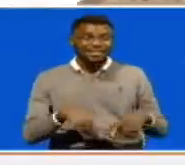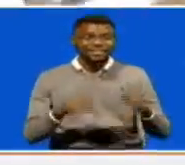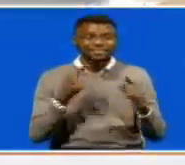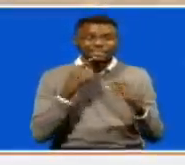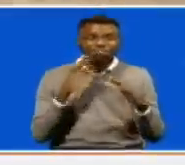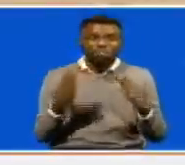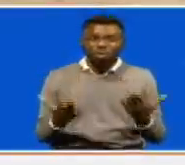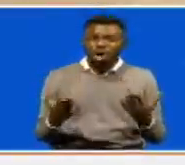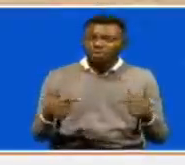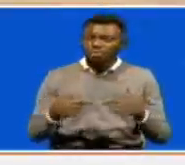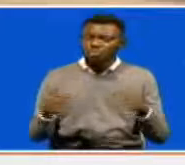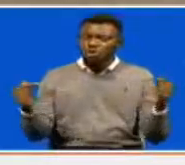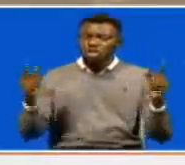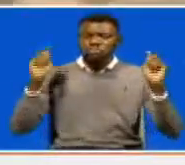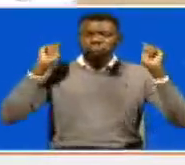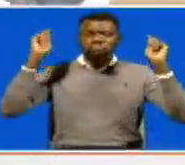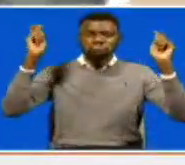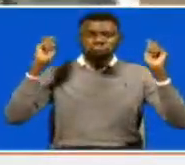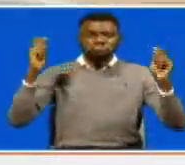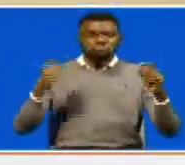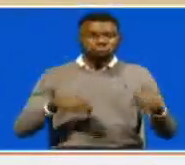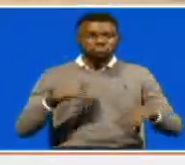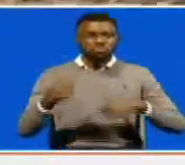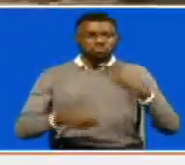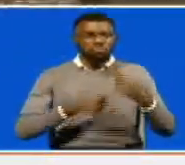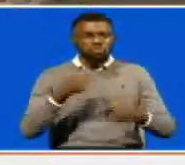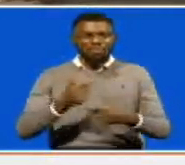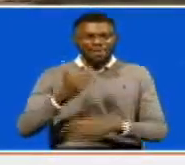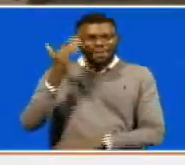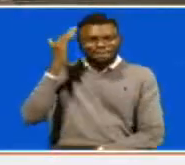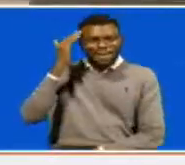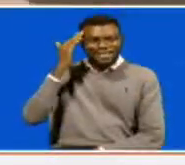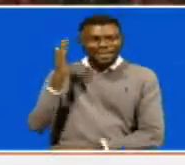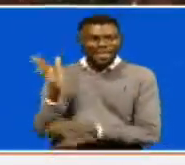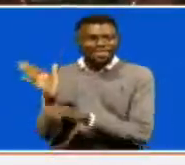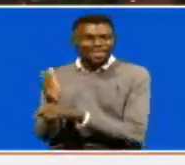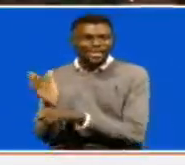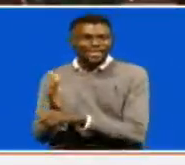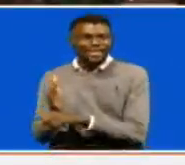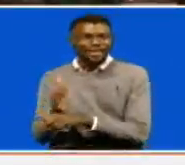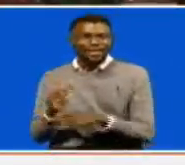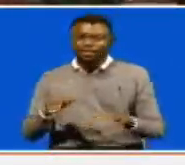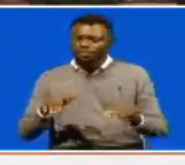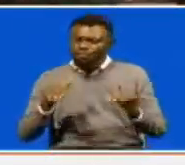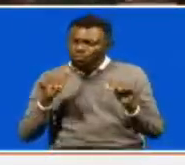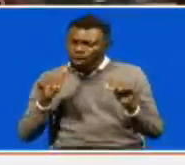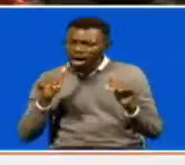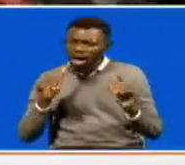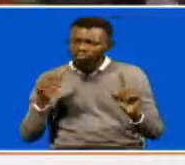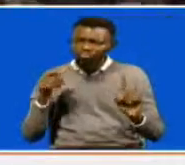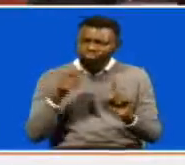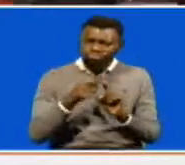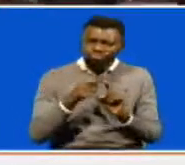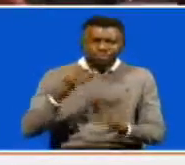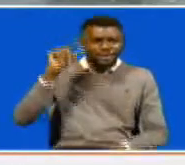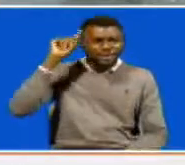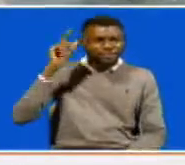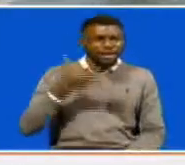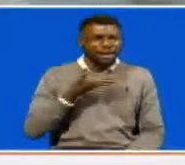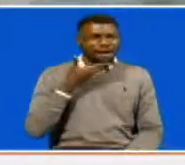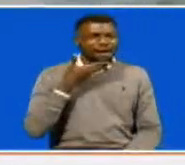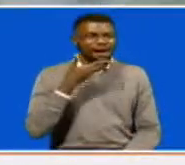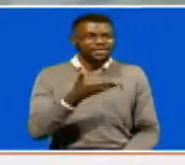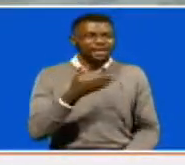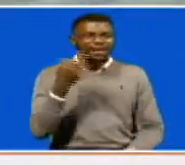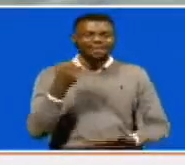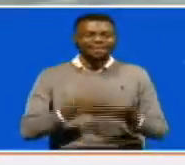reiterated that the opposition-led demonstrations will continue on Mondays and Thursdays until the government heeds their call to reduce the high